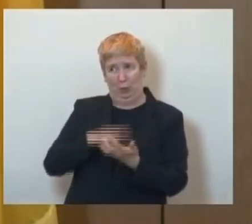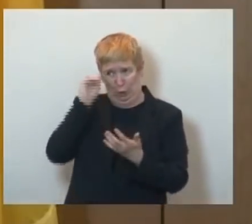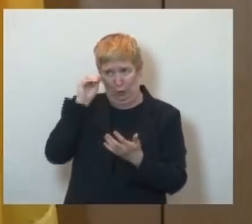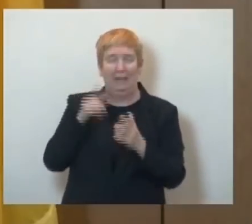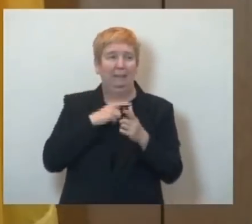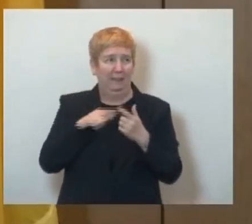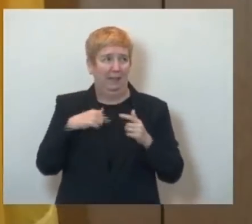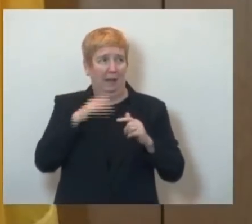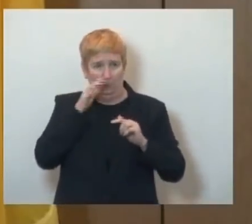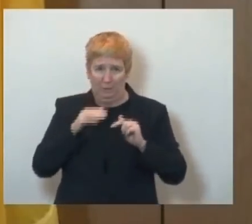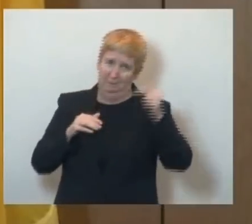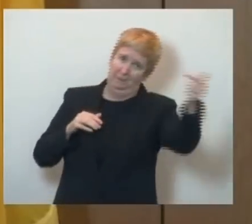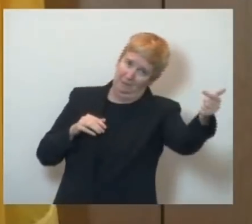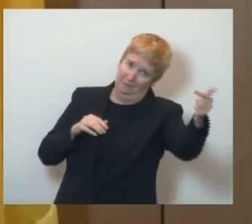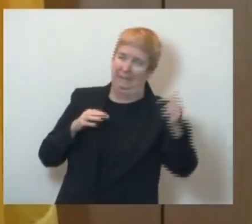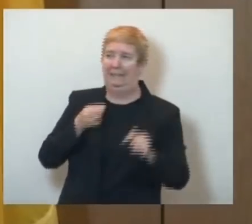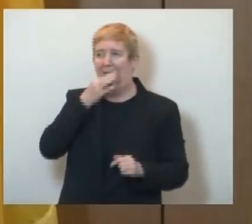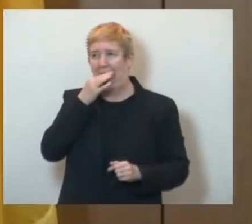expert.